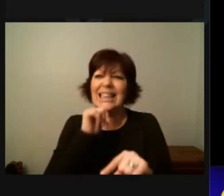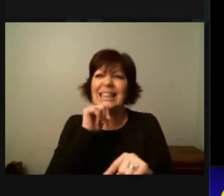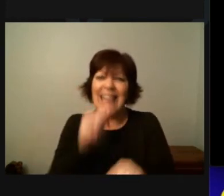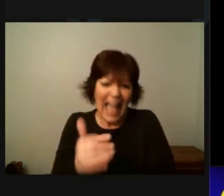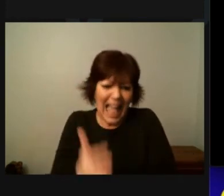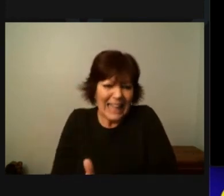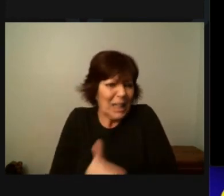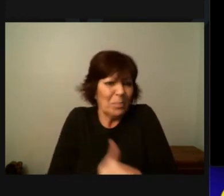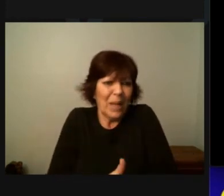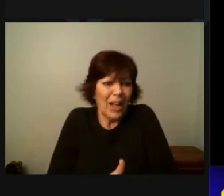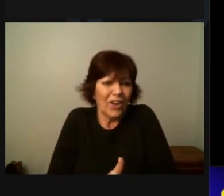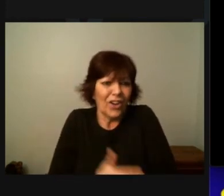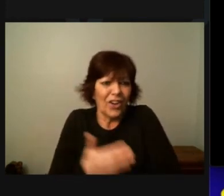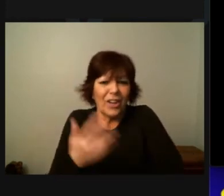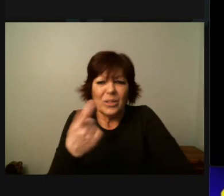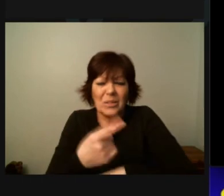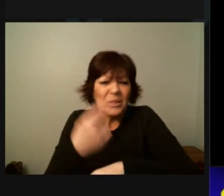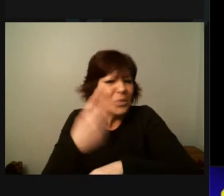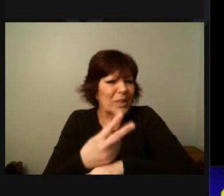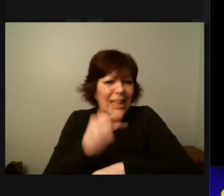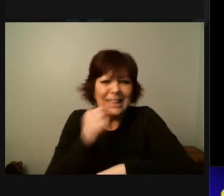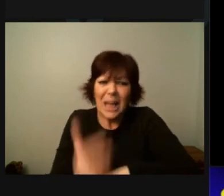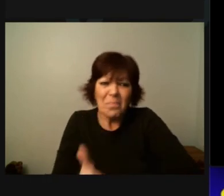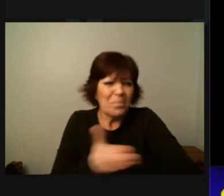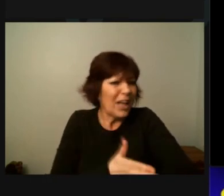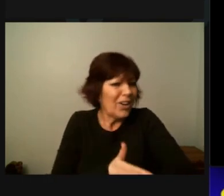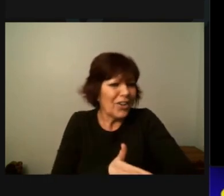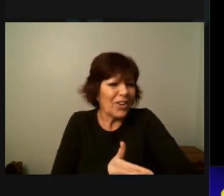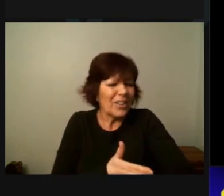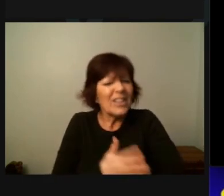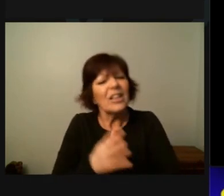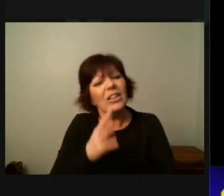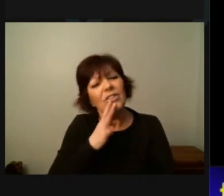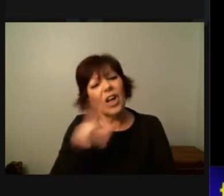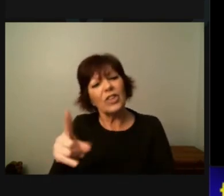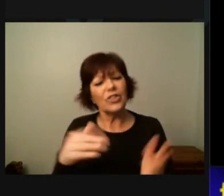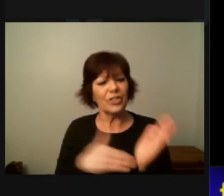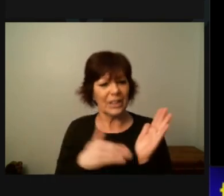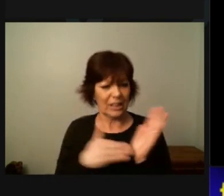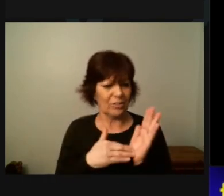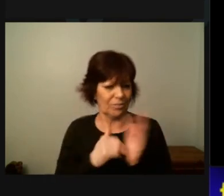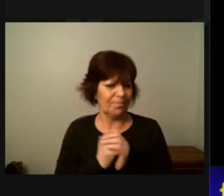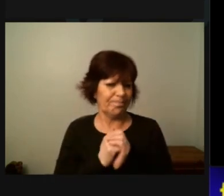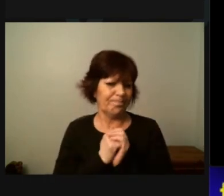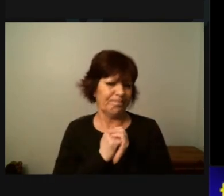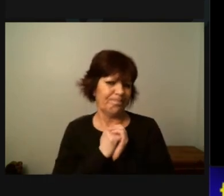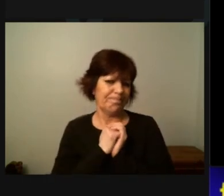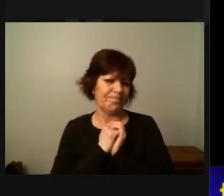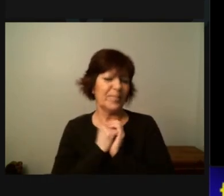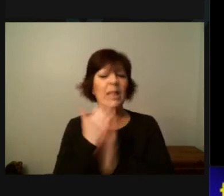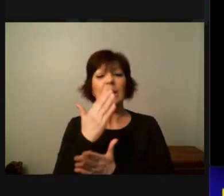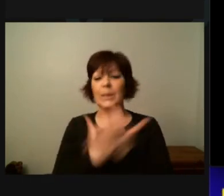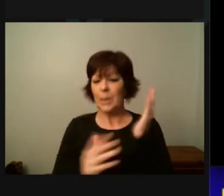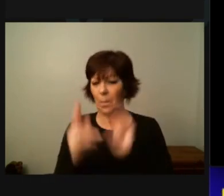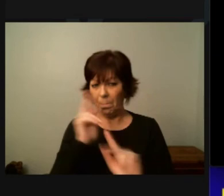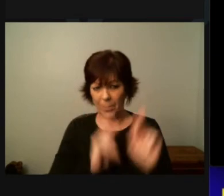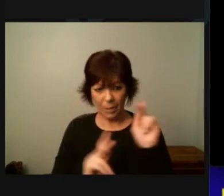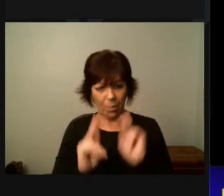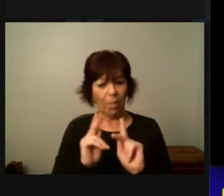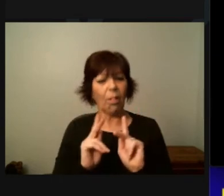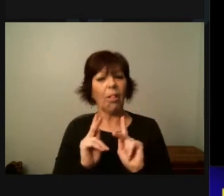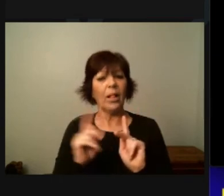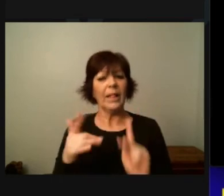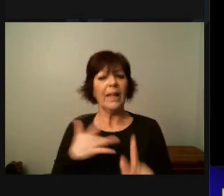better after a few days, you might want to talk to your healthcare provider. Some people, you know, they